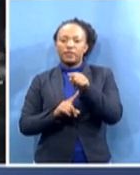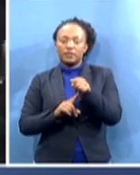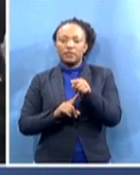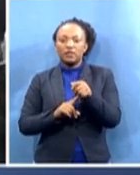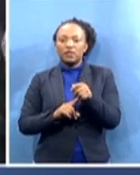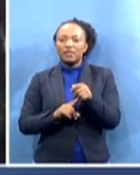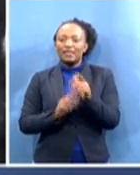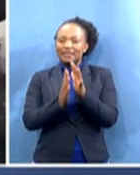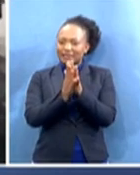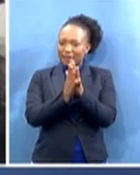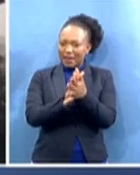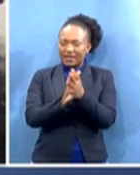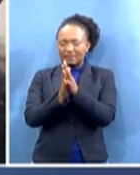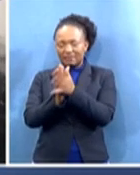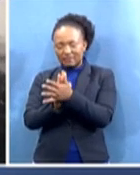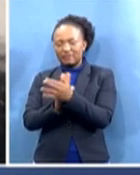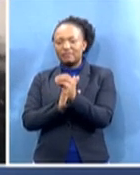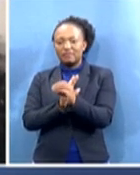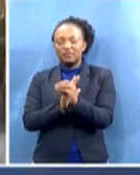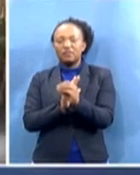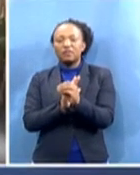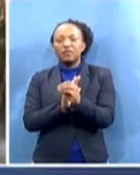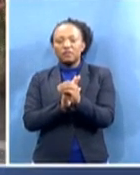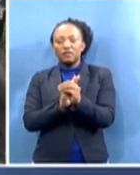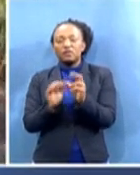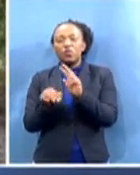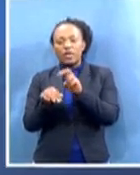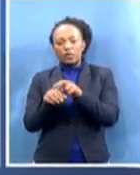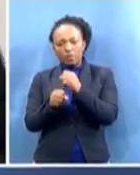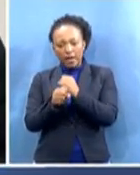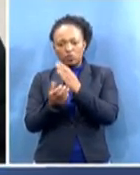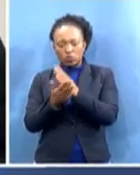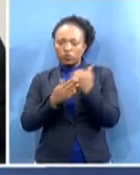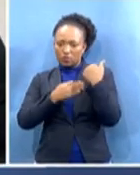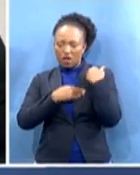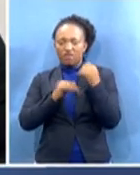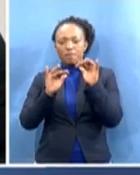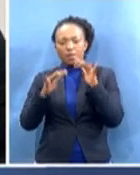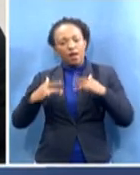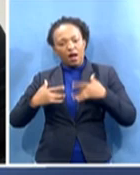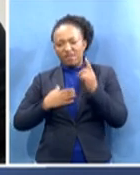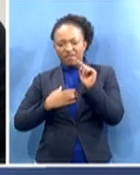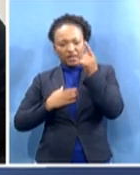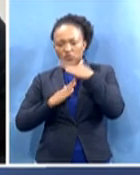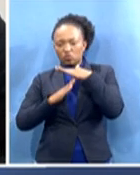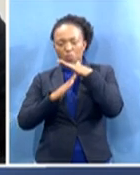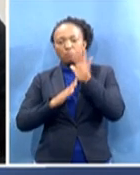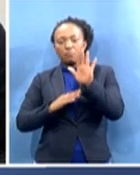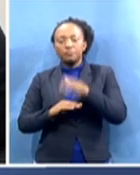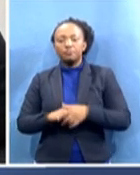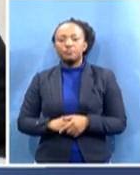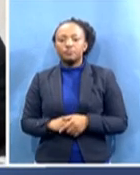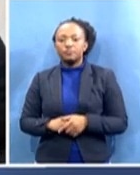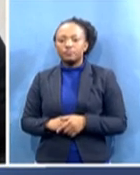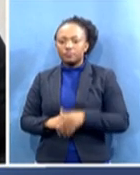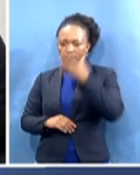we need to save people's lives. How far is the government project of trying to move human settlements